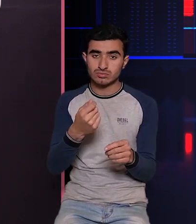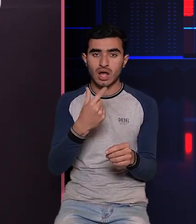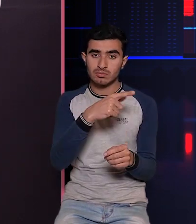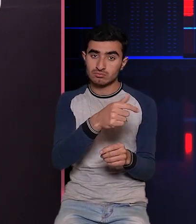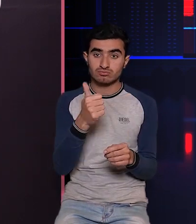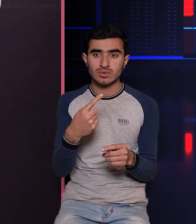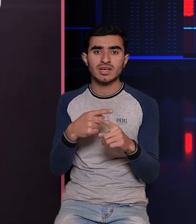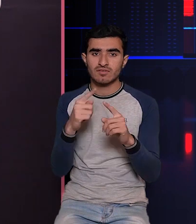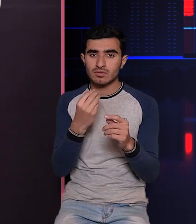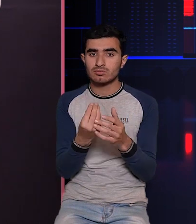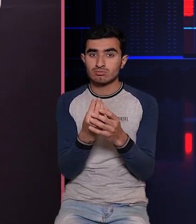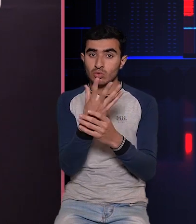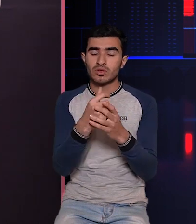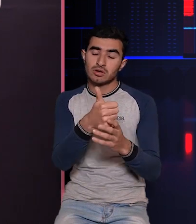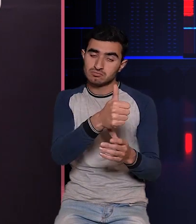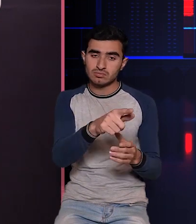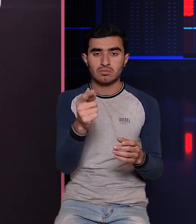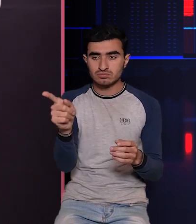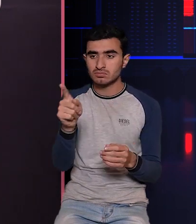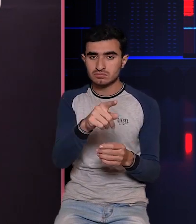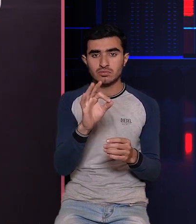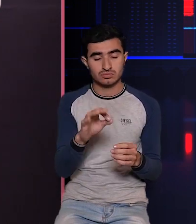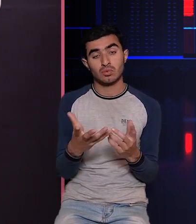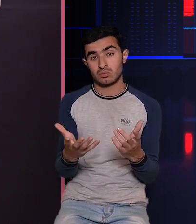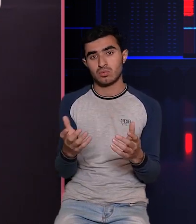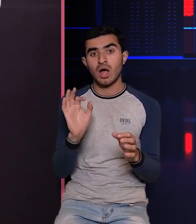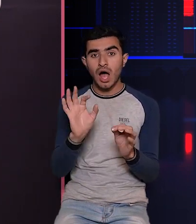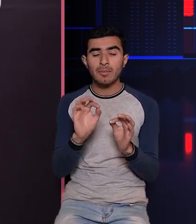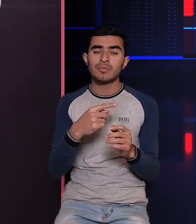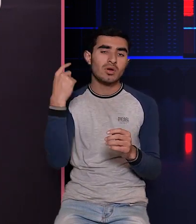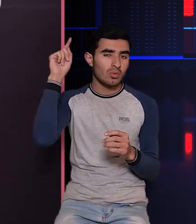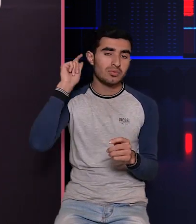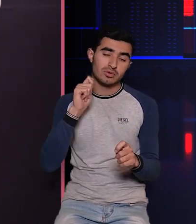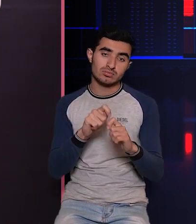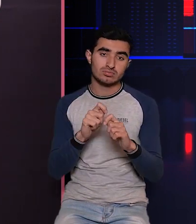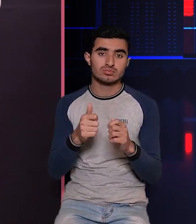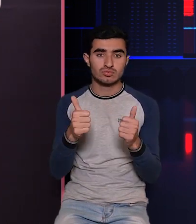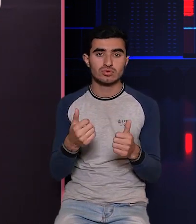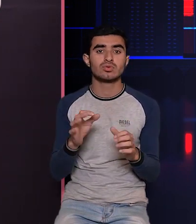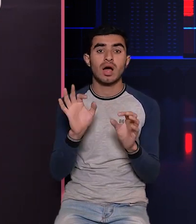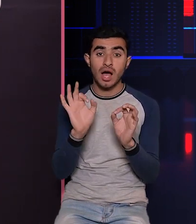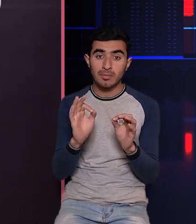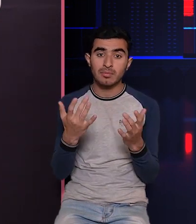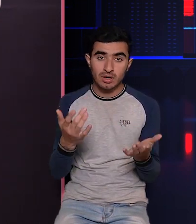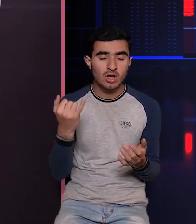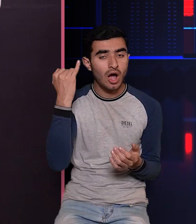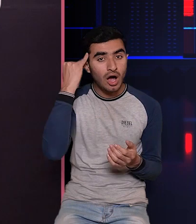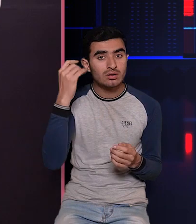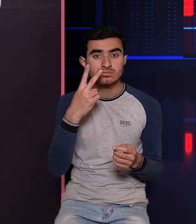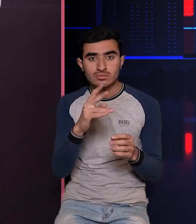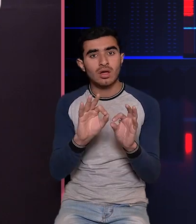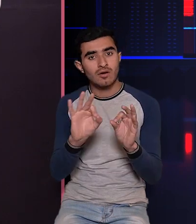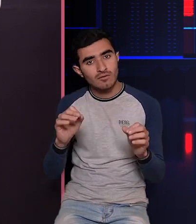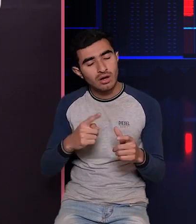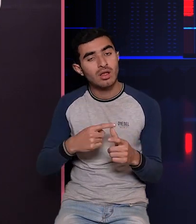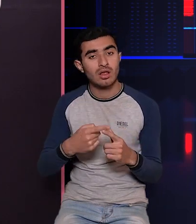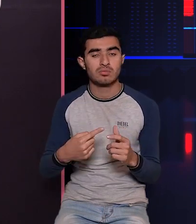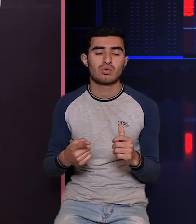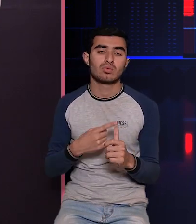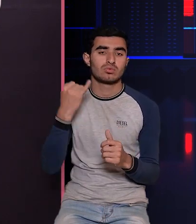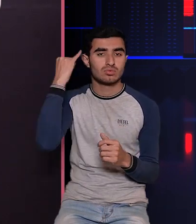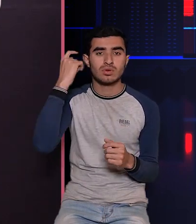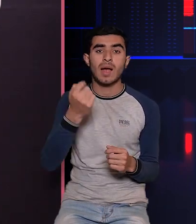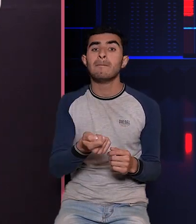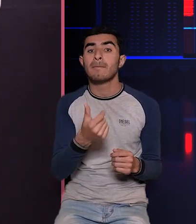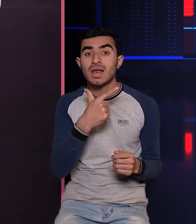we're taking that tradition a step forward and creating Bagh-e-Hakimana. So to work with local indigenous plants and species, the 7 tiers of